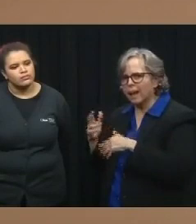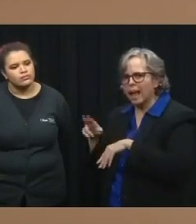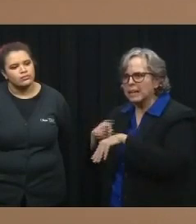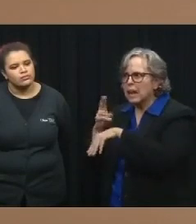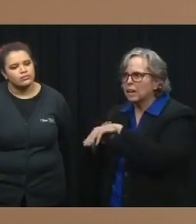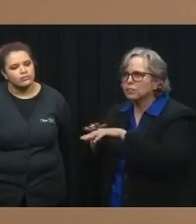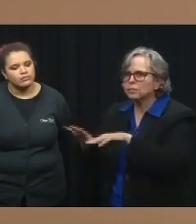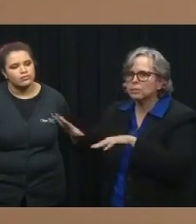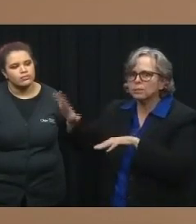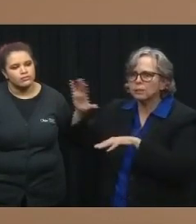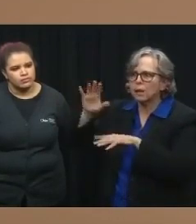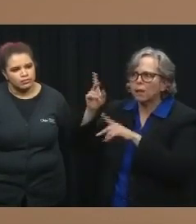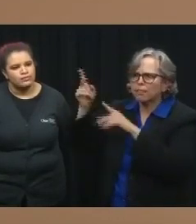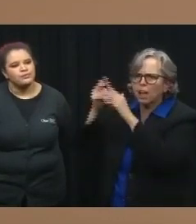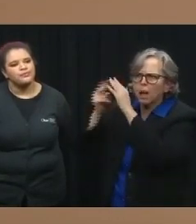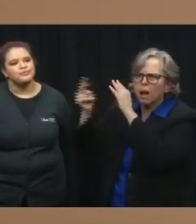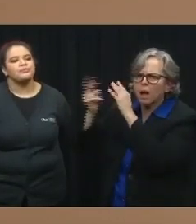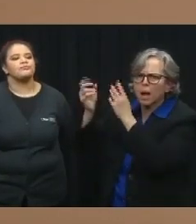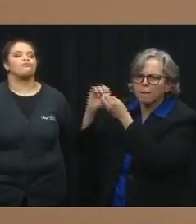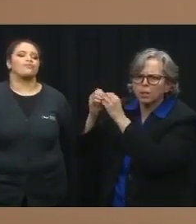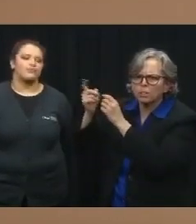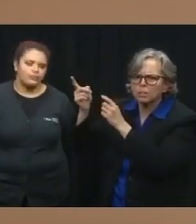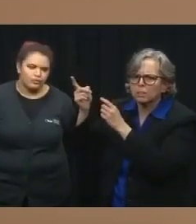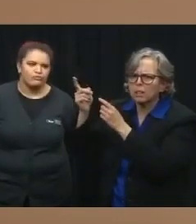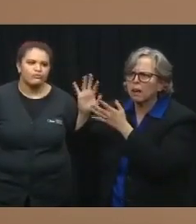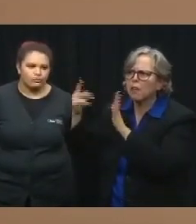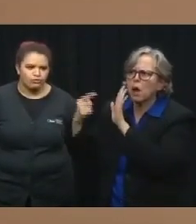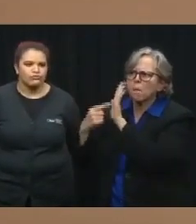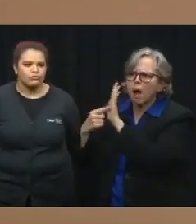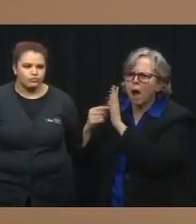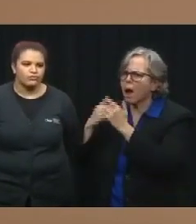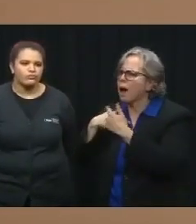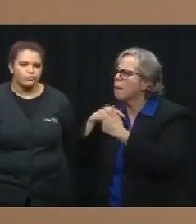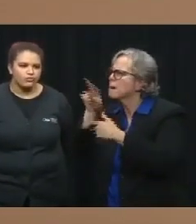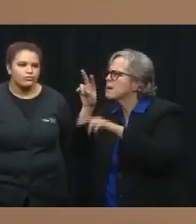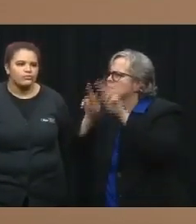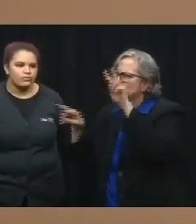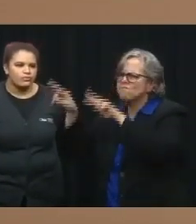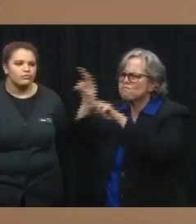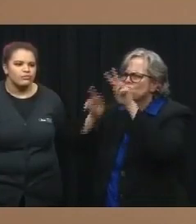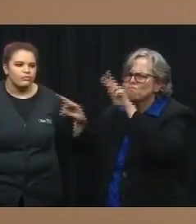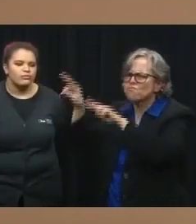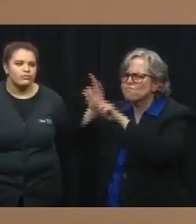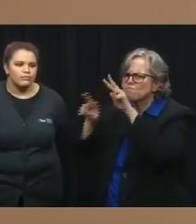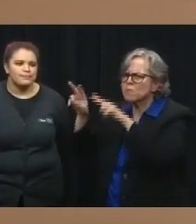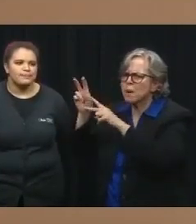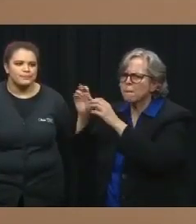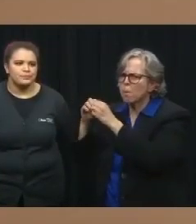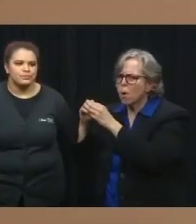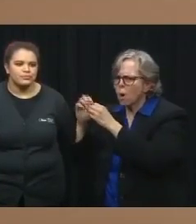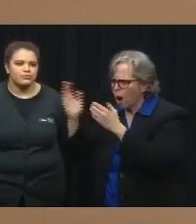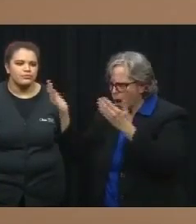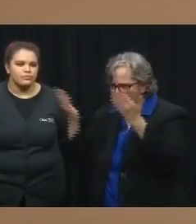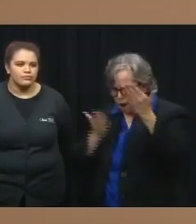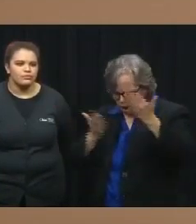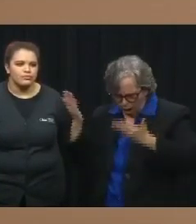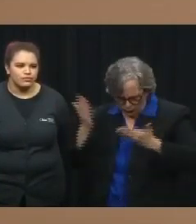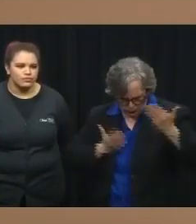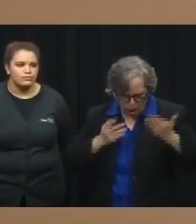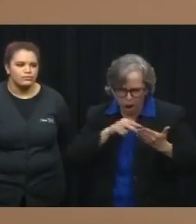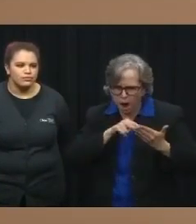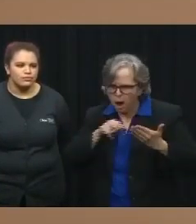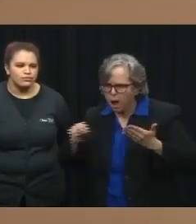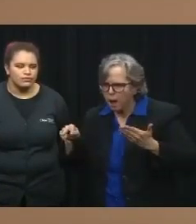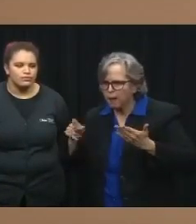done on general. The more data we get, the better and more accurate we will become at modeling specific to